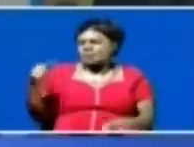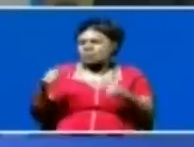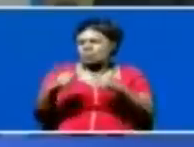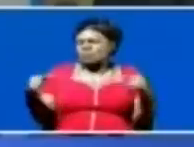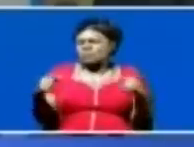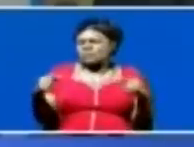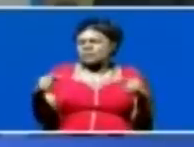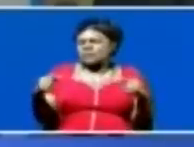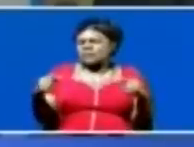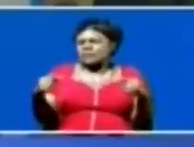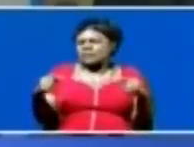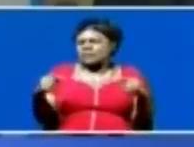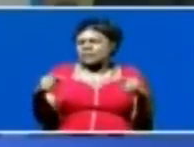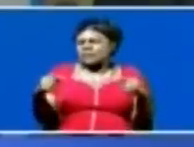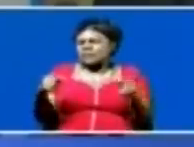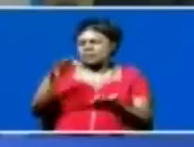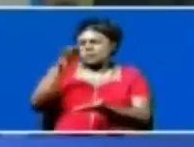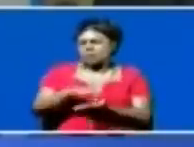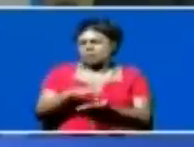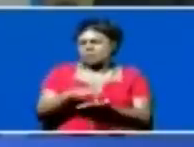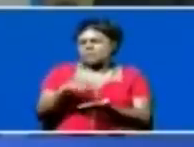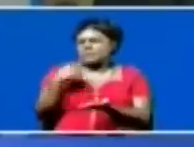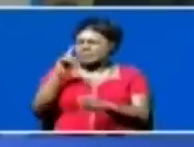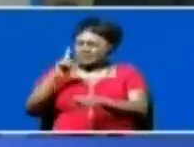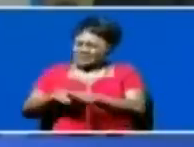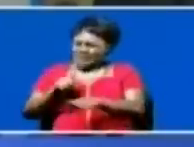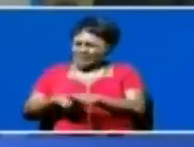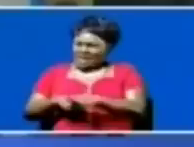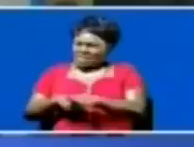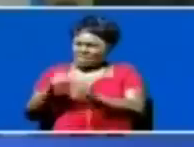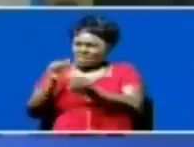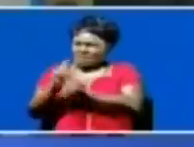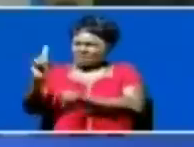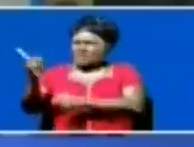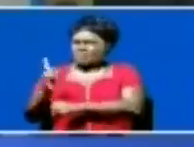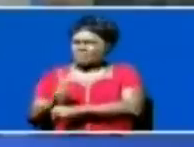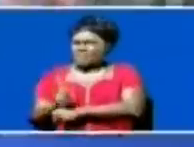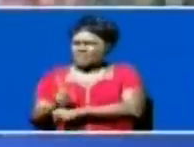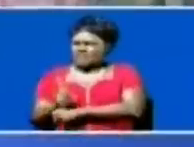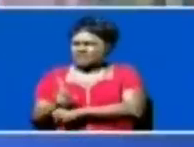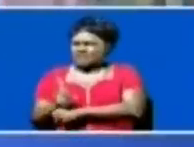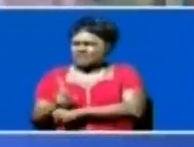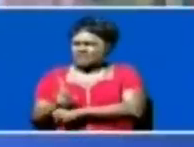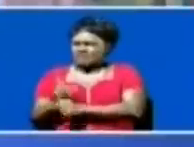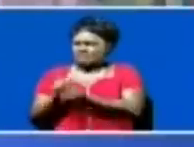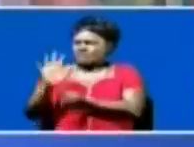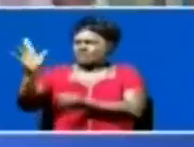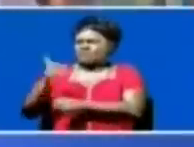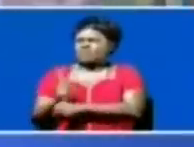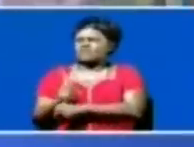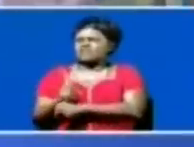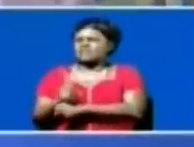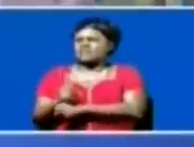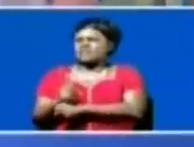have significantly reduced. So he says, okay, during that period when the speaker Speaker called for a 15 minutes break. The